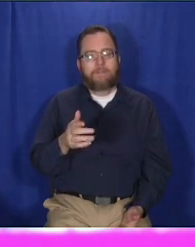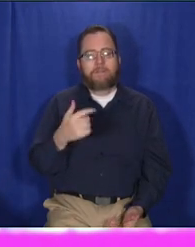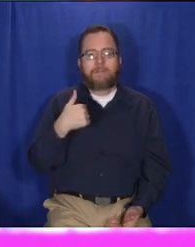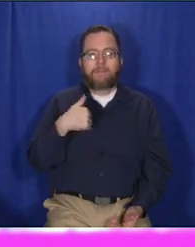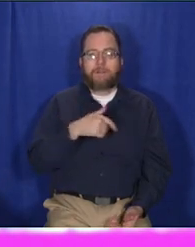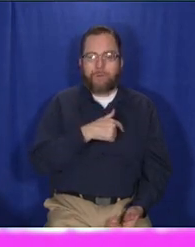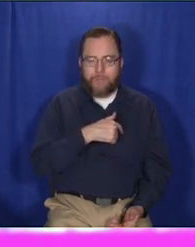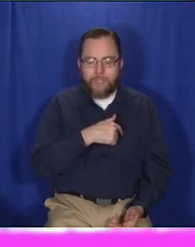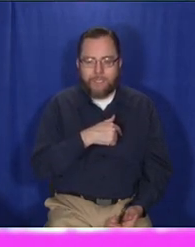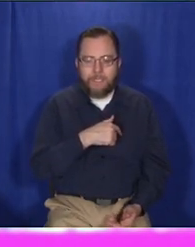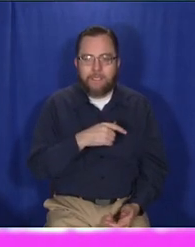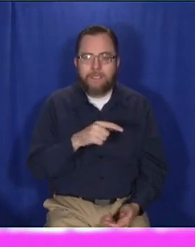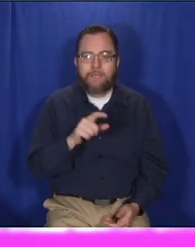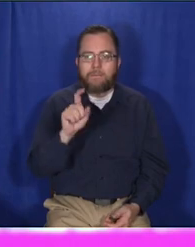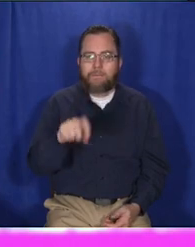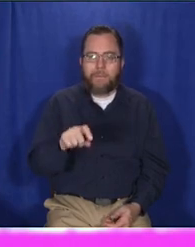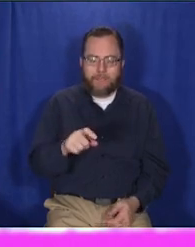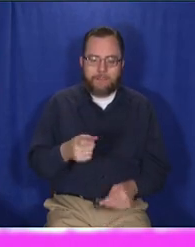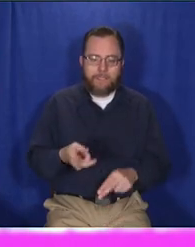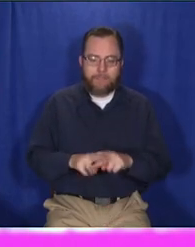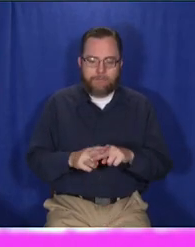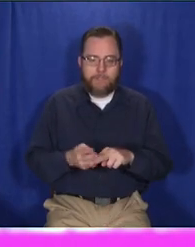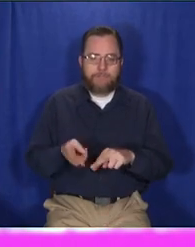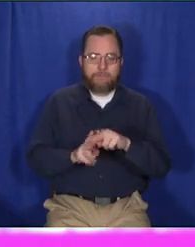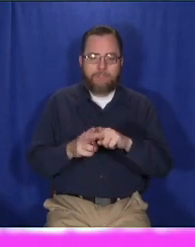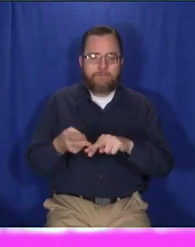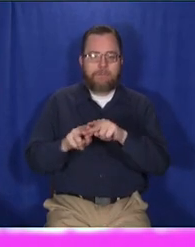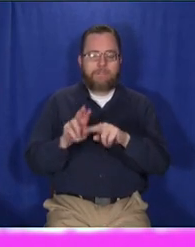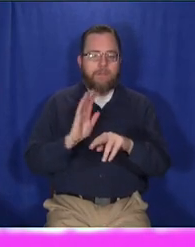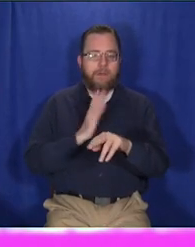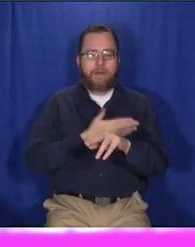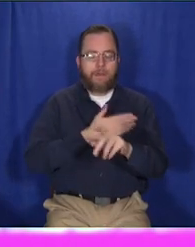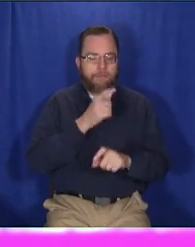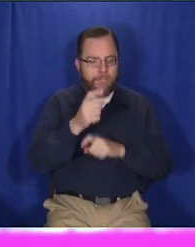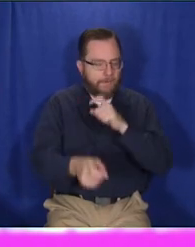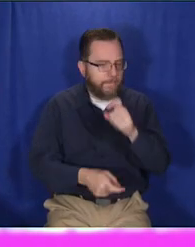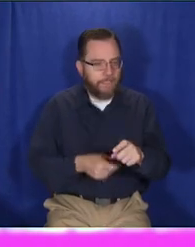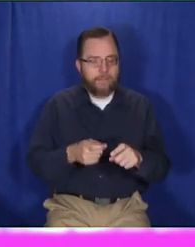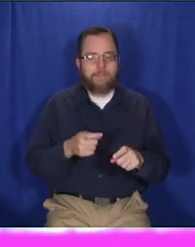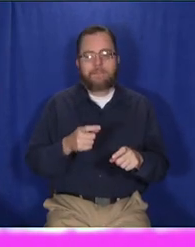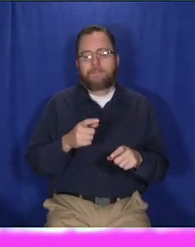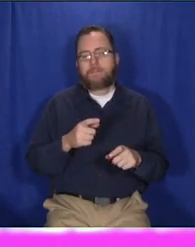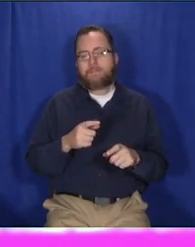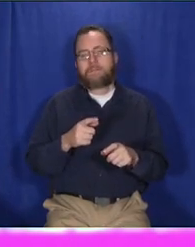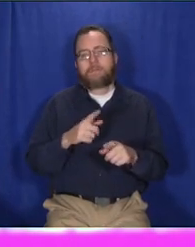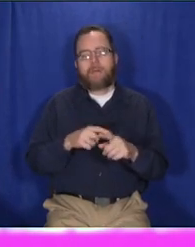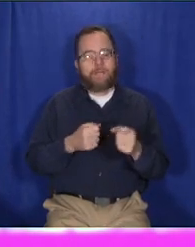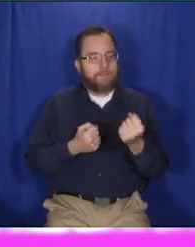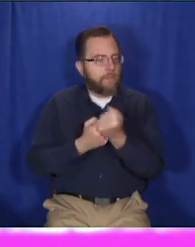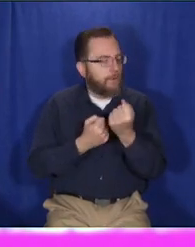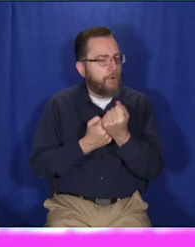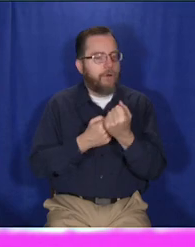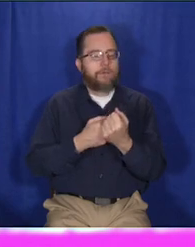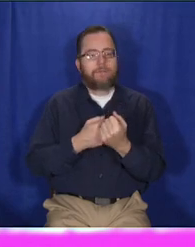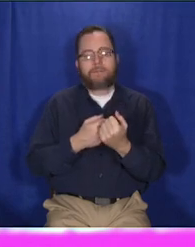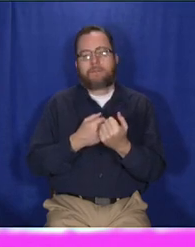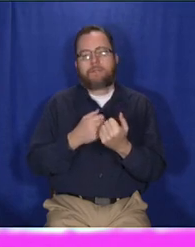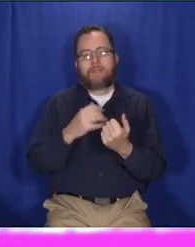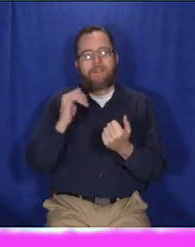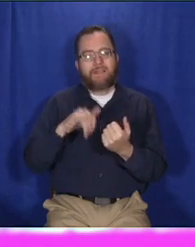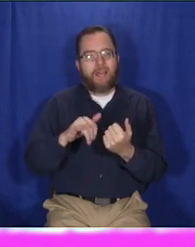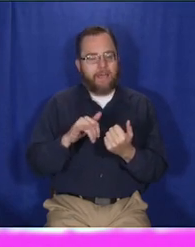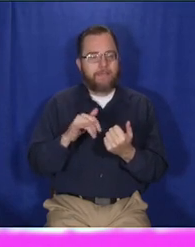Collect, accumulate good works, works of generosity. Be generous and ready to share, thus storing